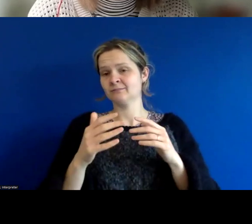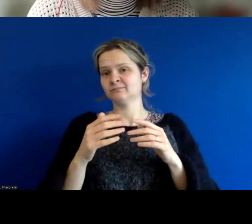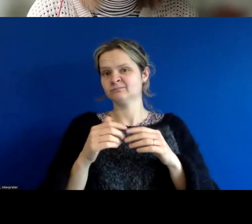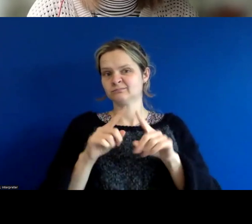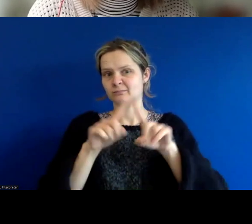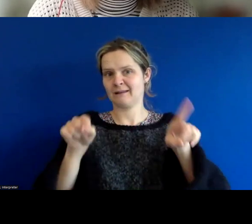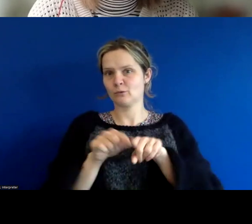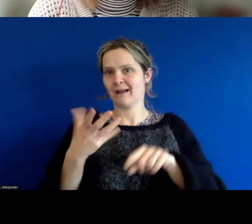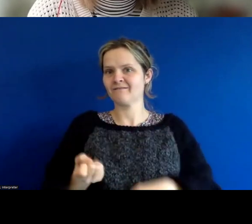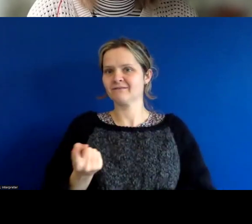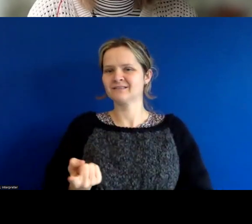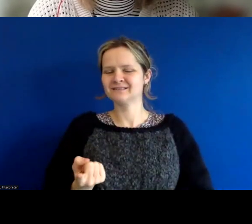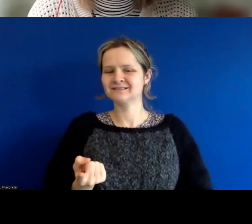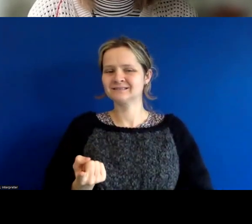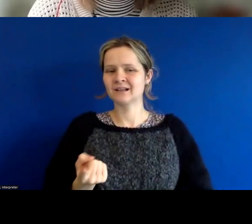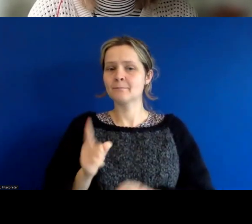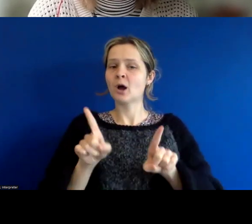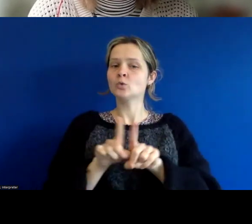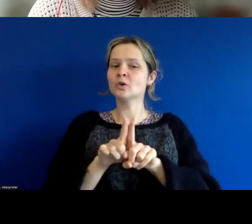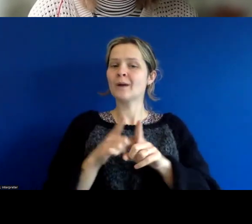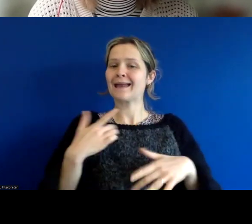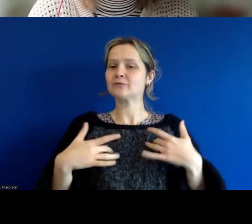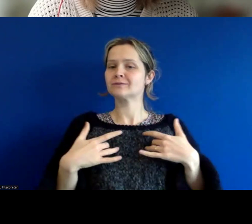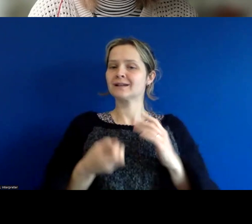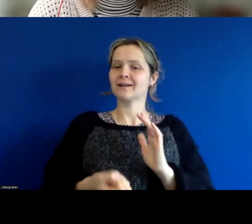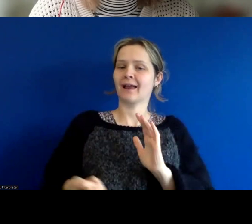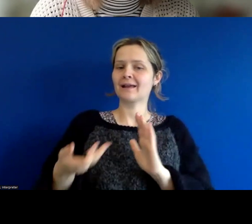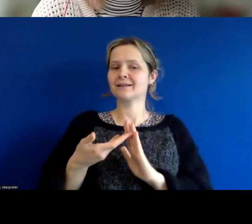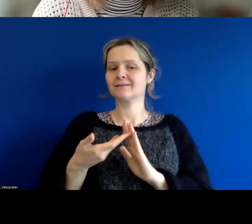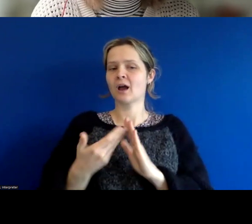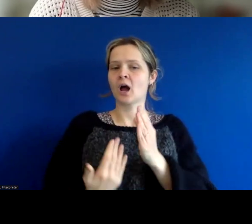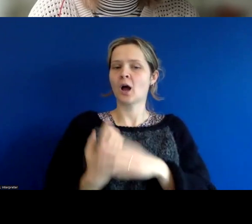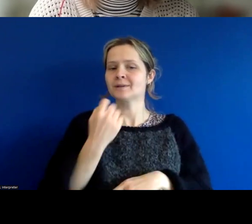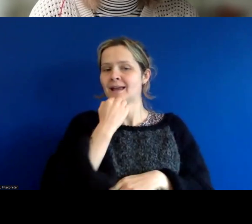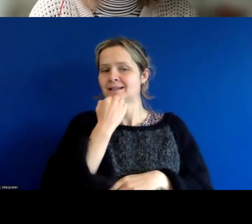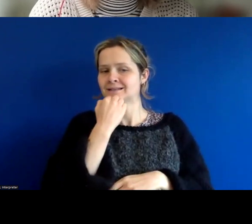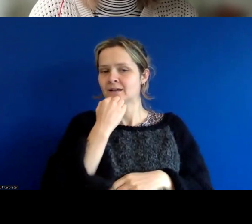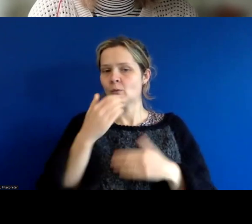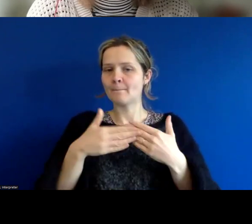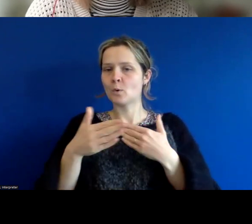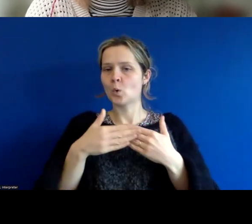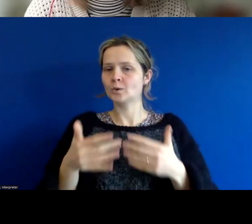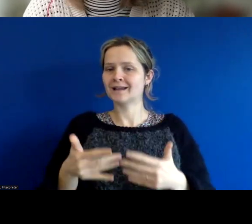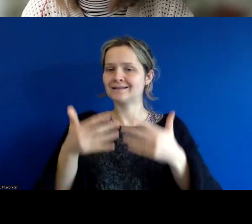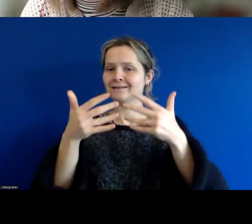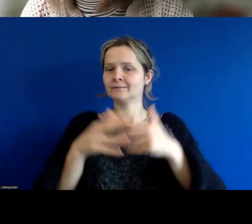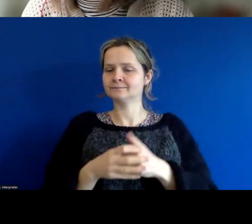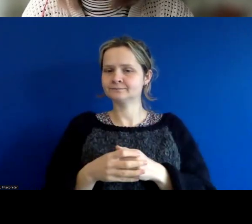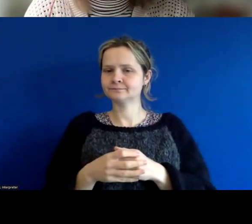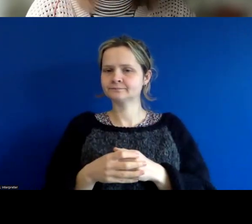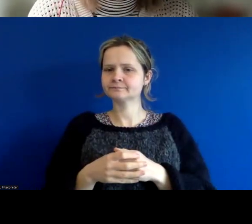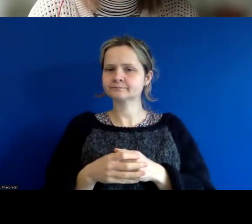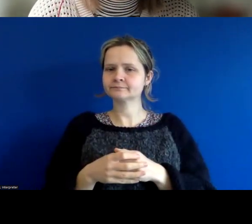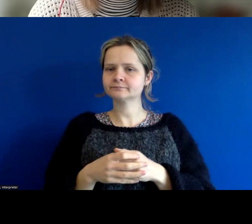we're very interested in developing and updating the data available and responding to